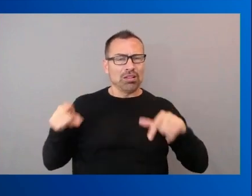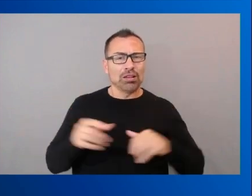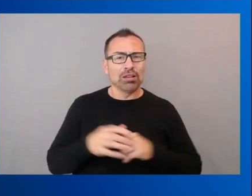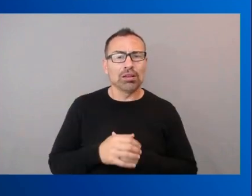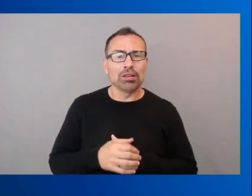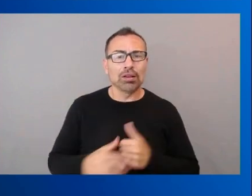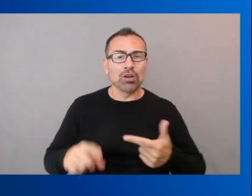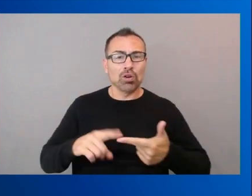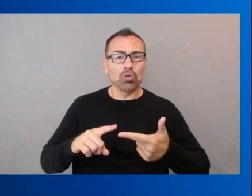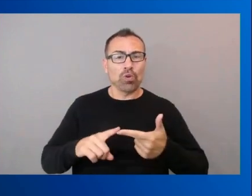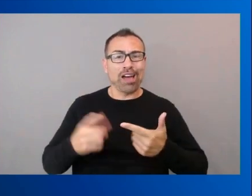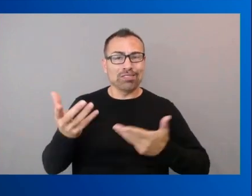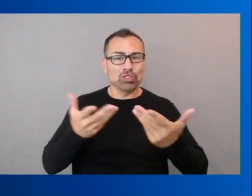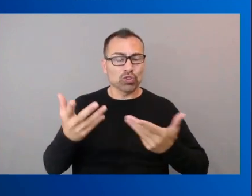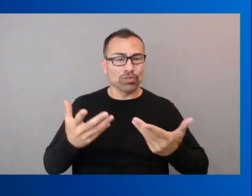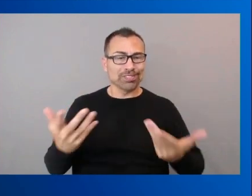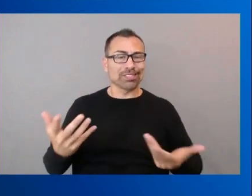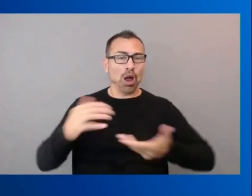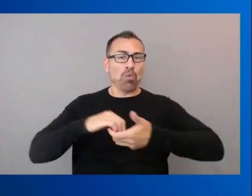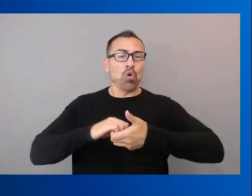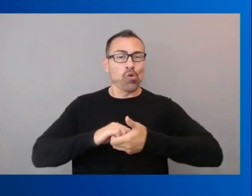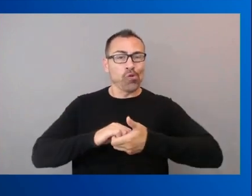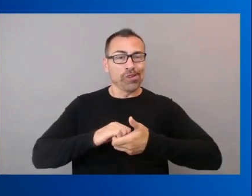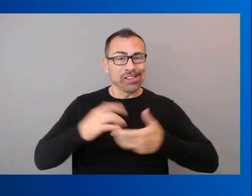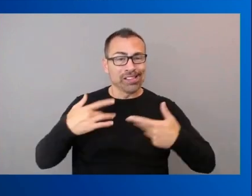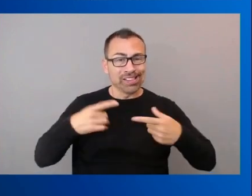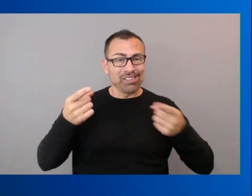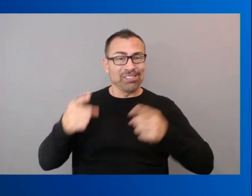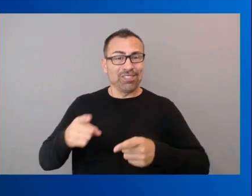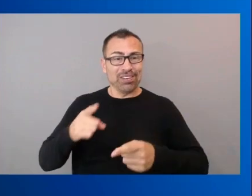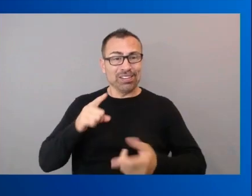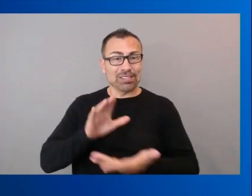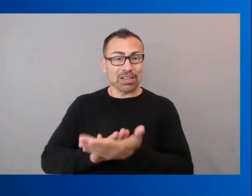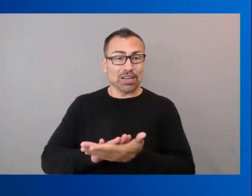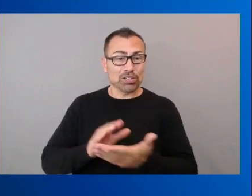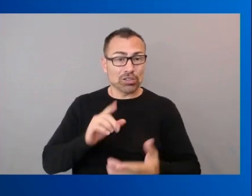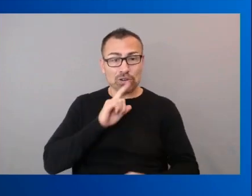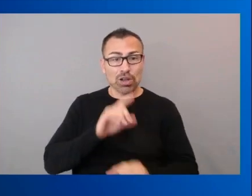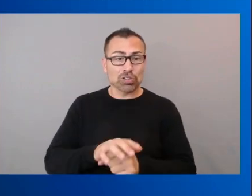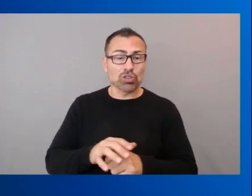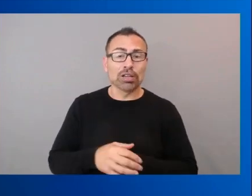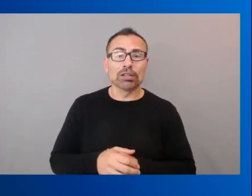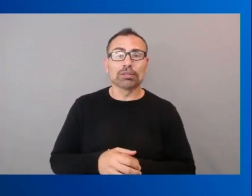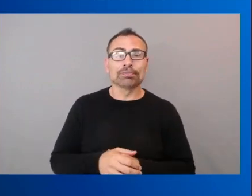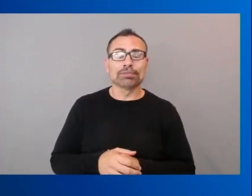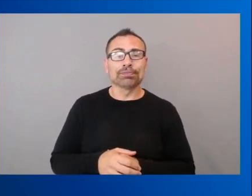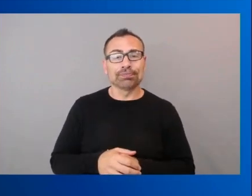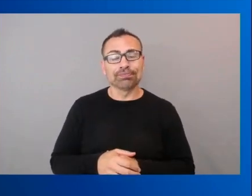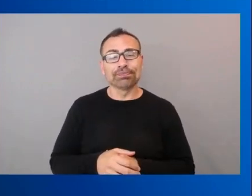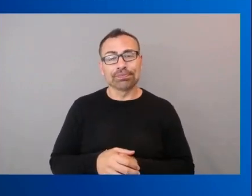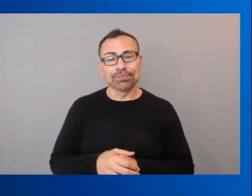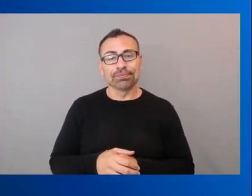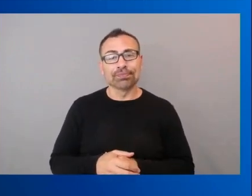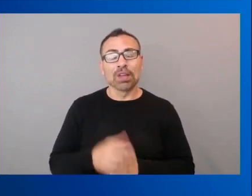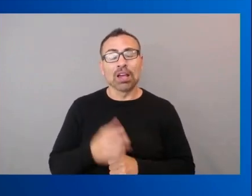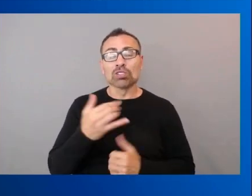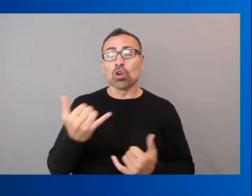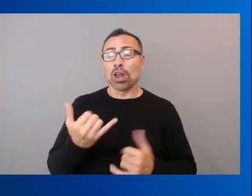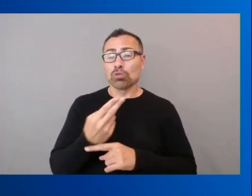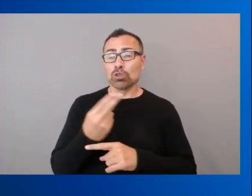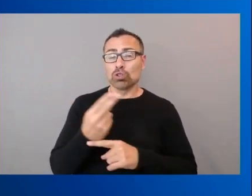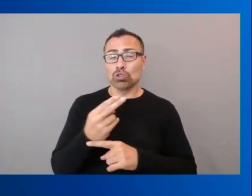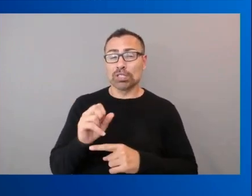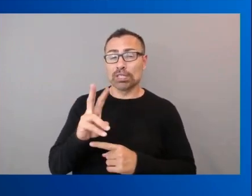contracts itself. So we decoupled by nature because we're using an event bus, but we are coupled with the event design, the event, the